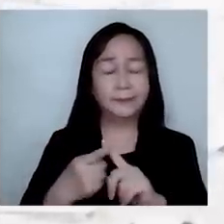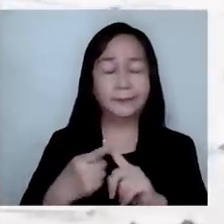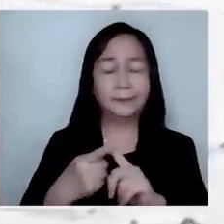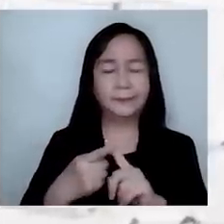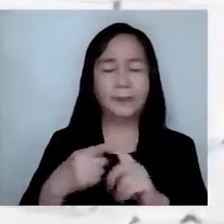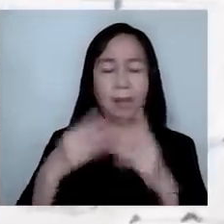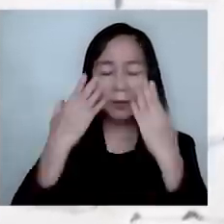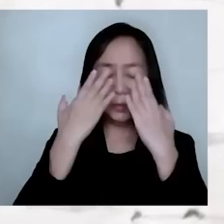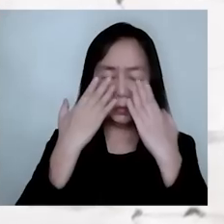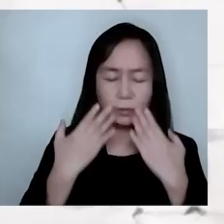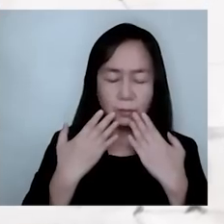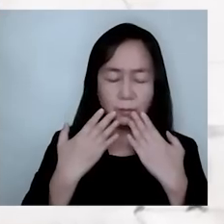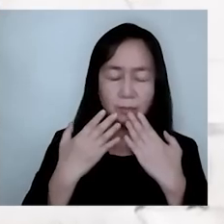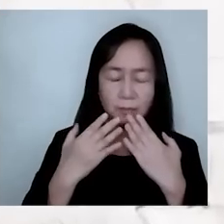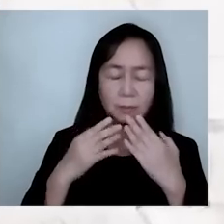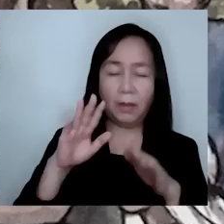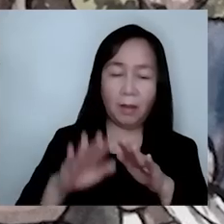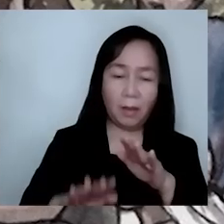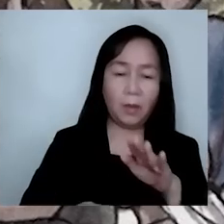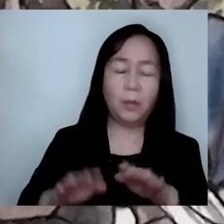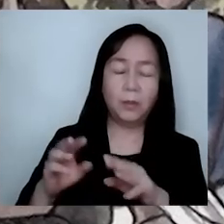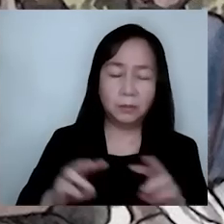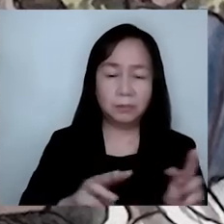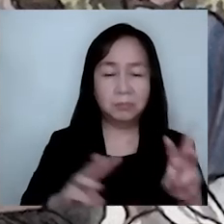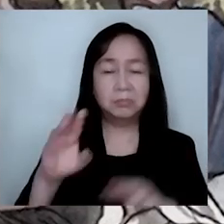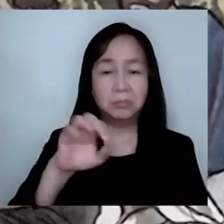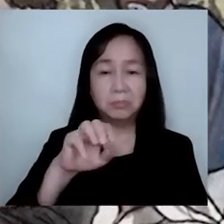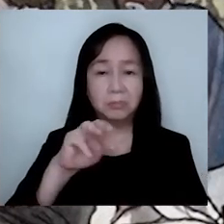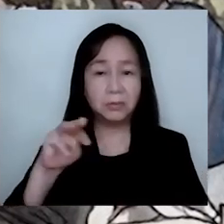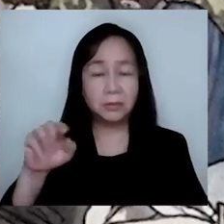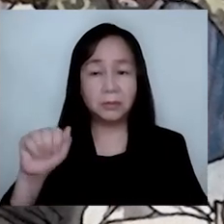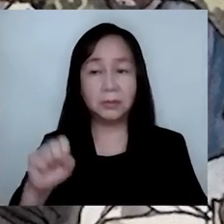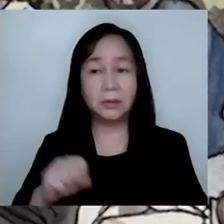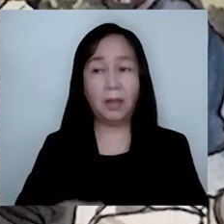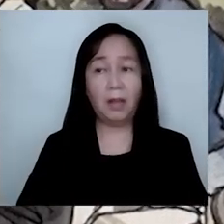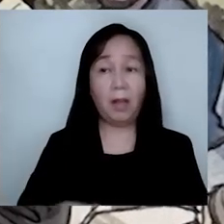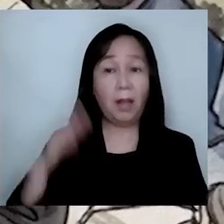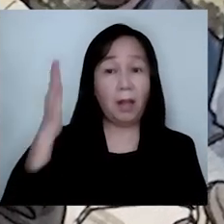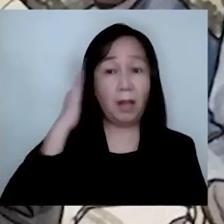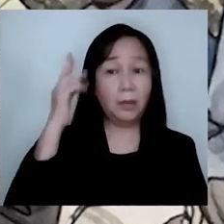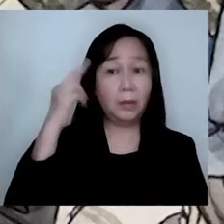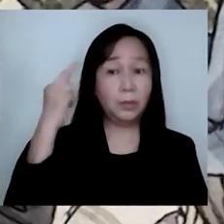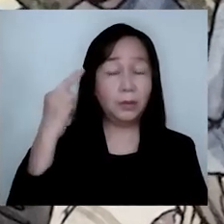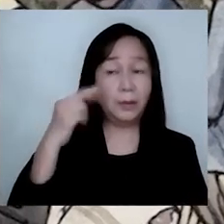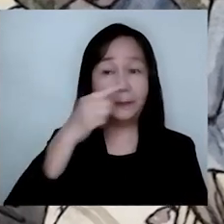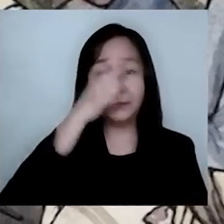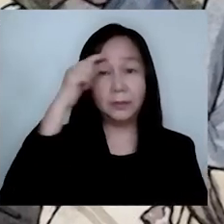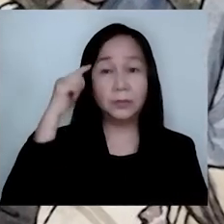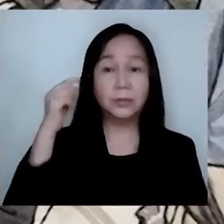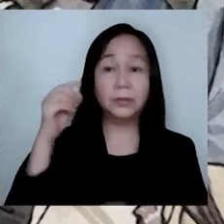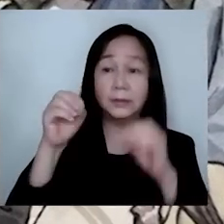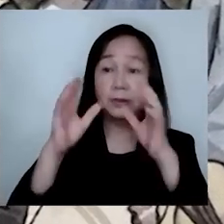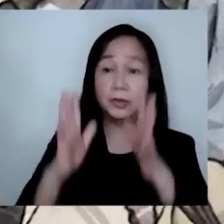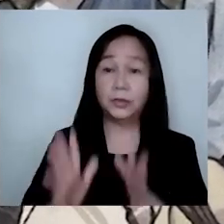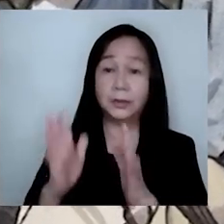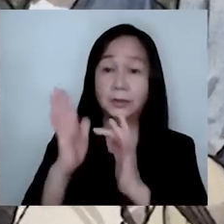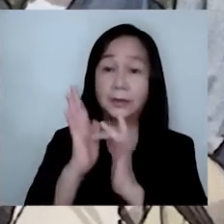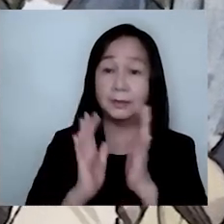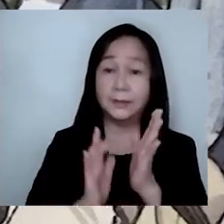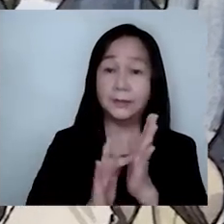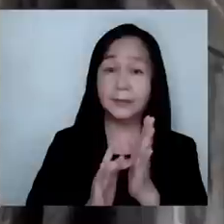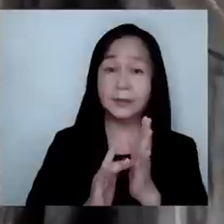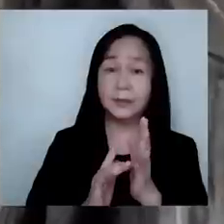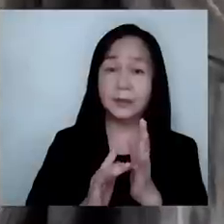to Emmaus and we know the reason their teacher Jesus who they hoped would redeem Israel was